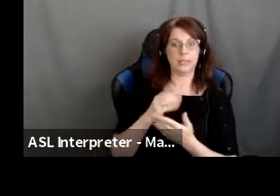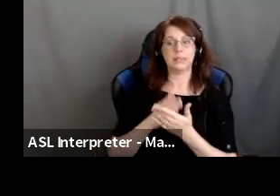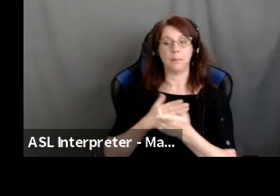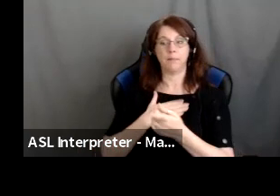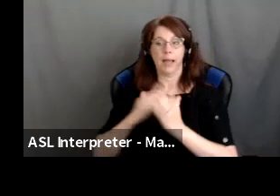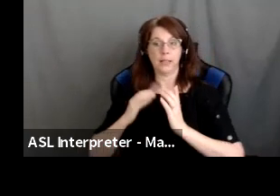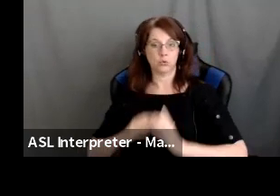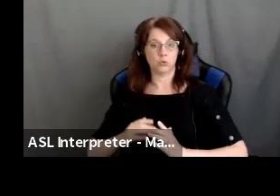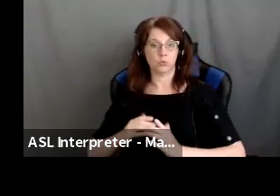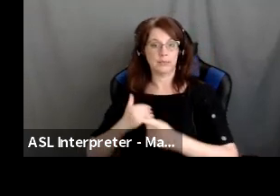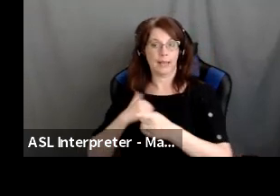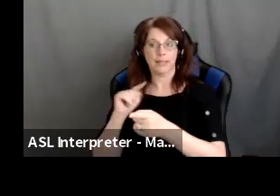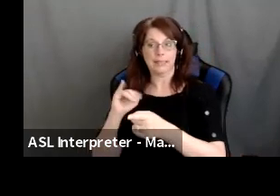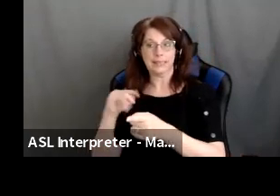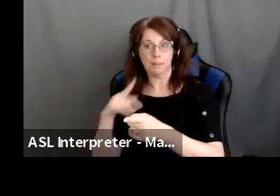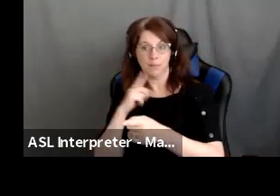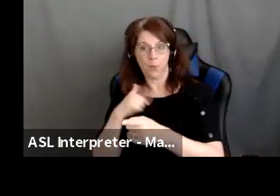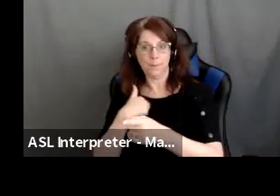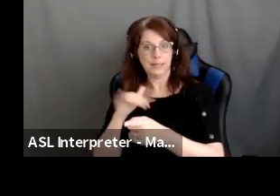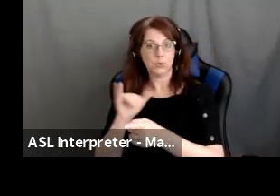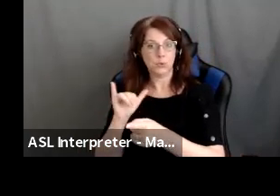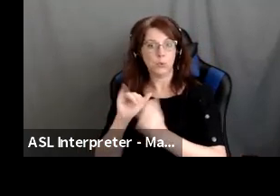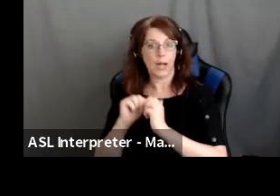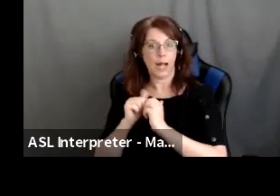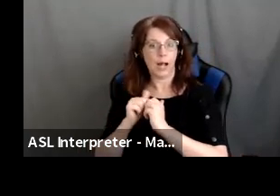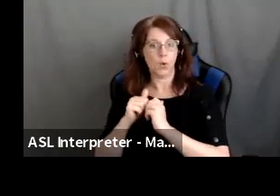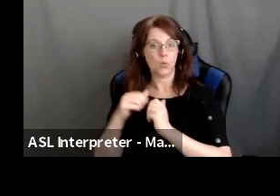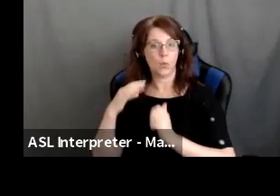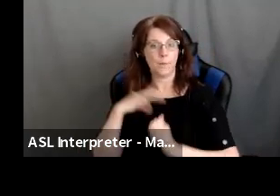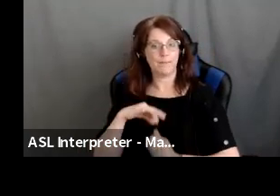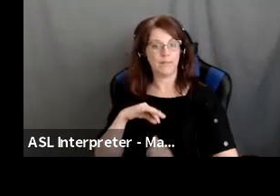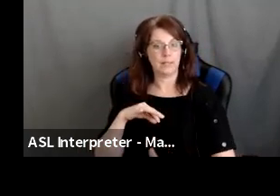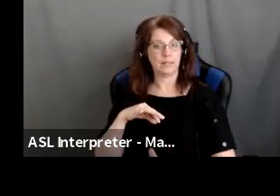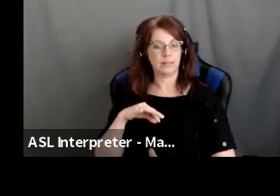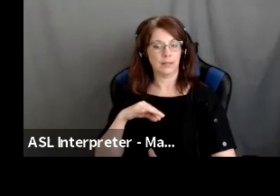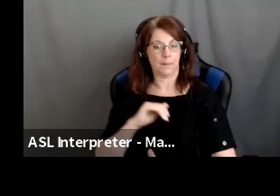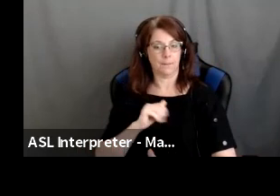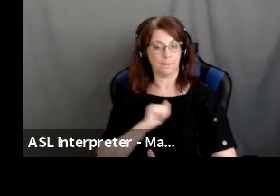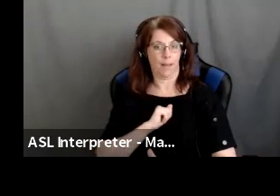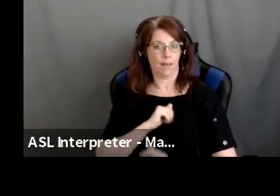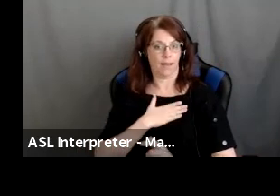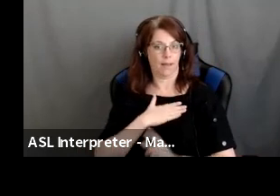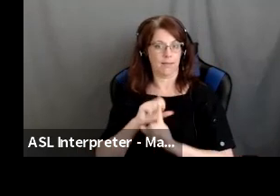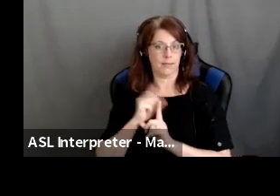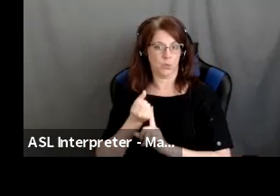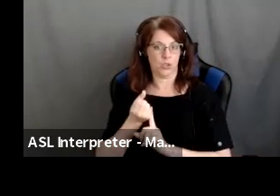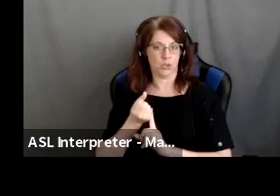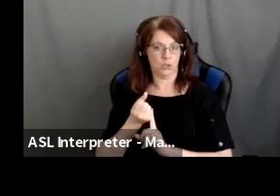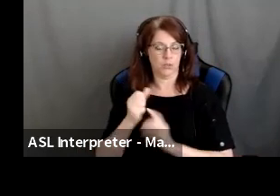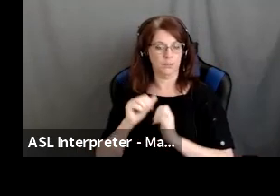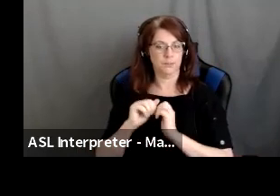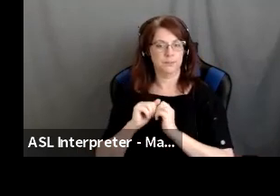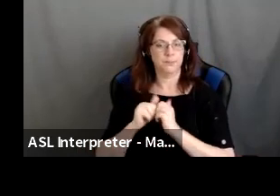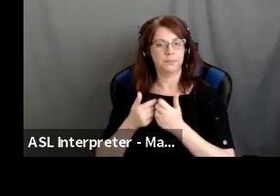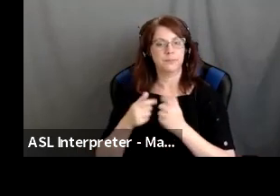have tips for me too on how to benefit my situation and how to